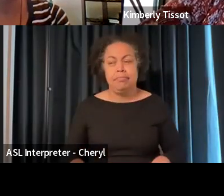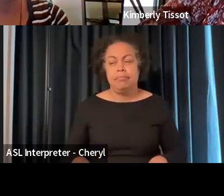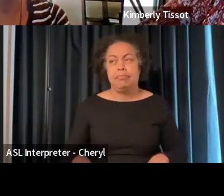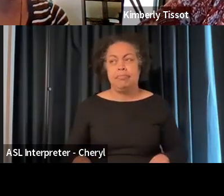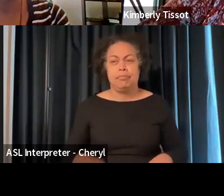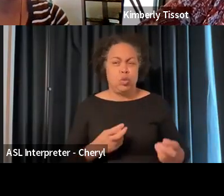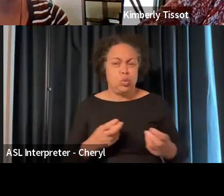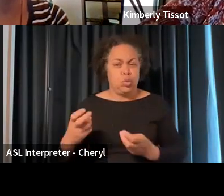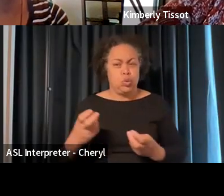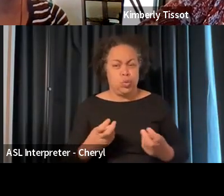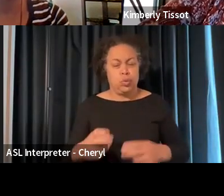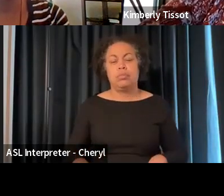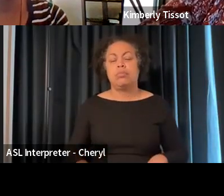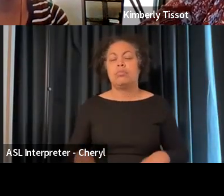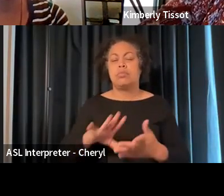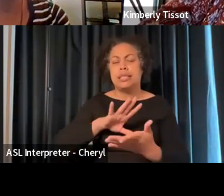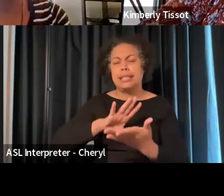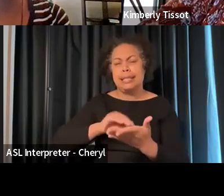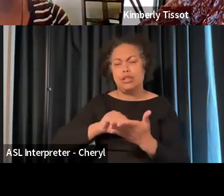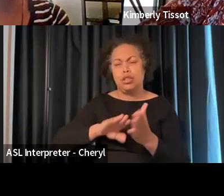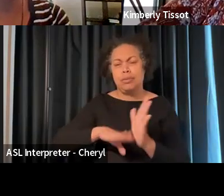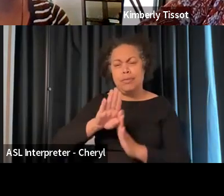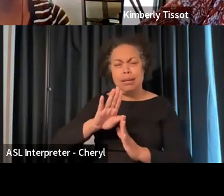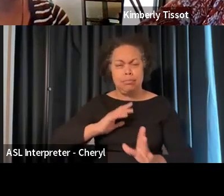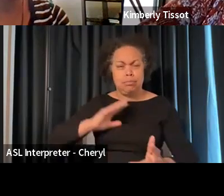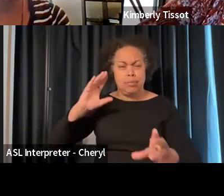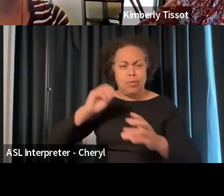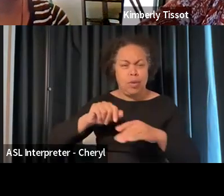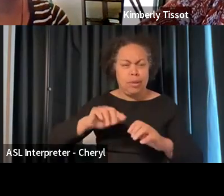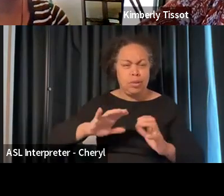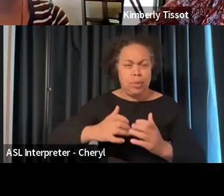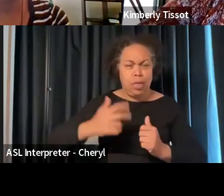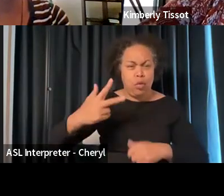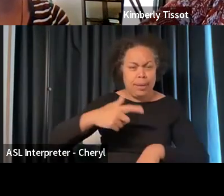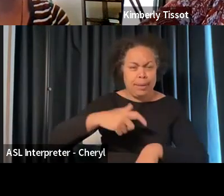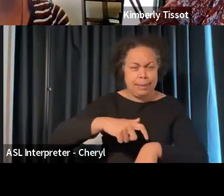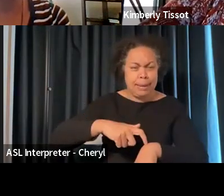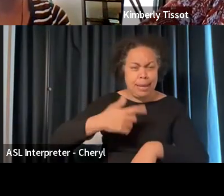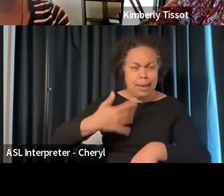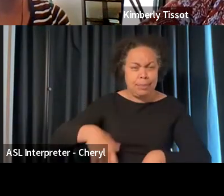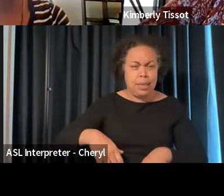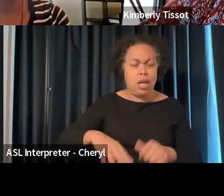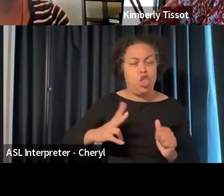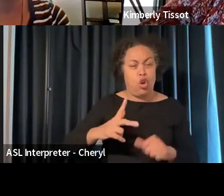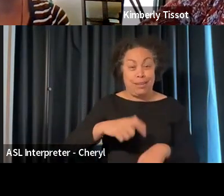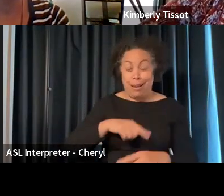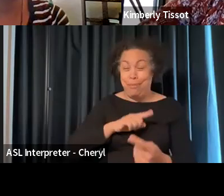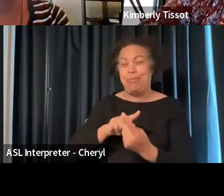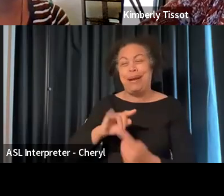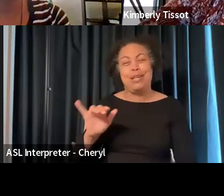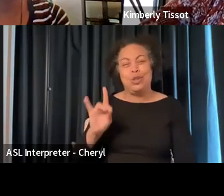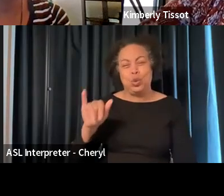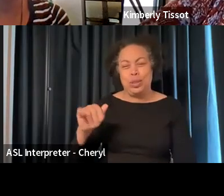Leadership development. I've been a part of YLF 3 times. The 3rd time I got a chance to interview Judy Human, which was